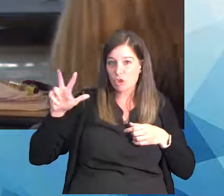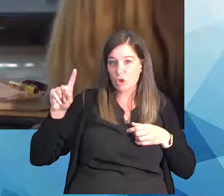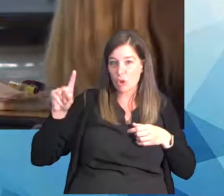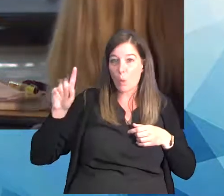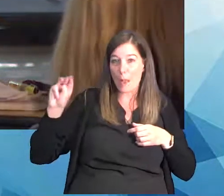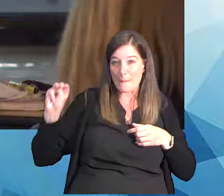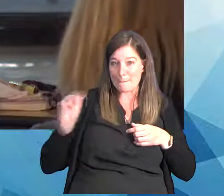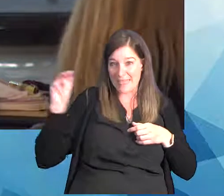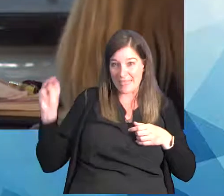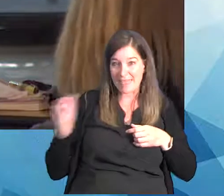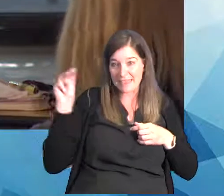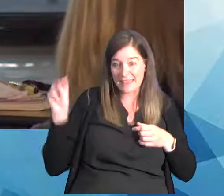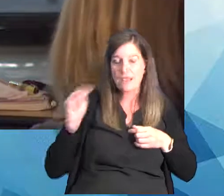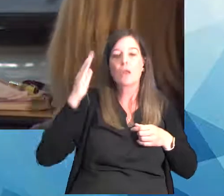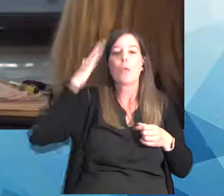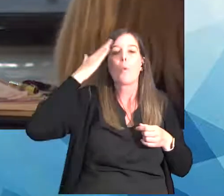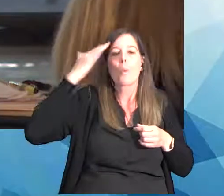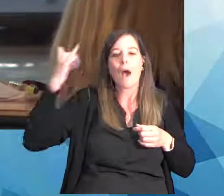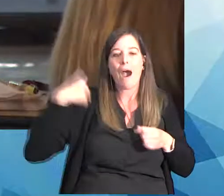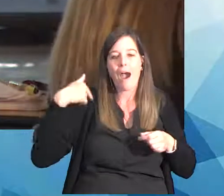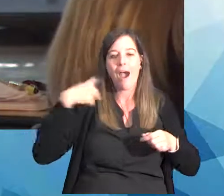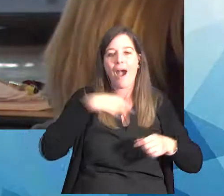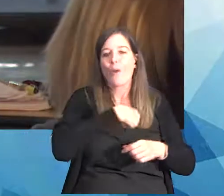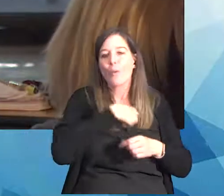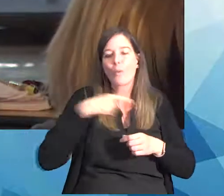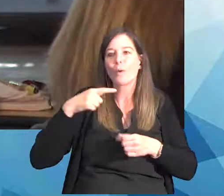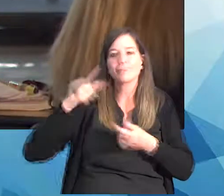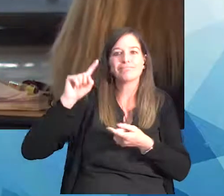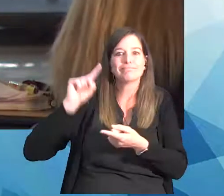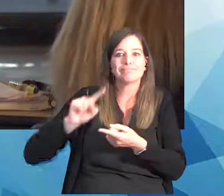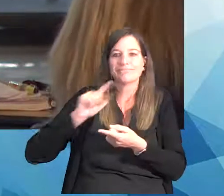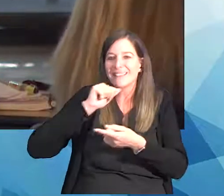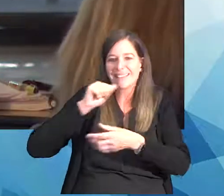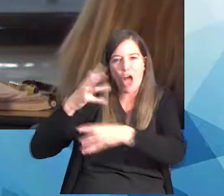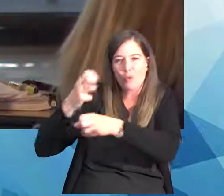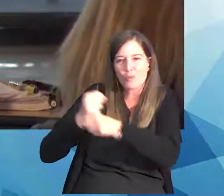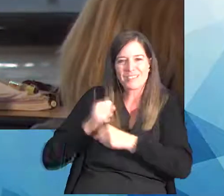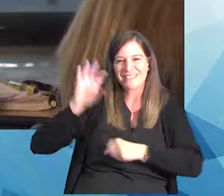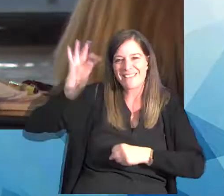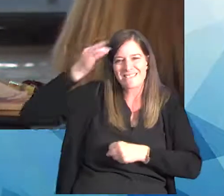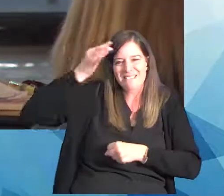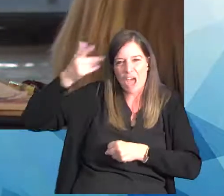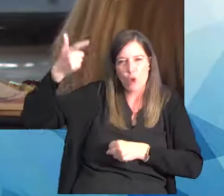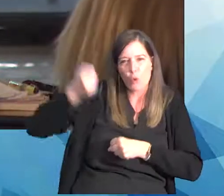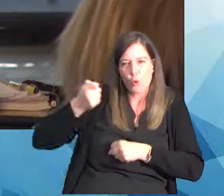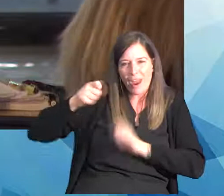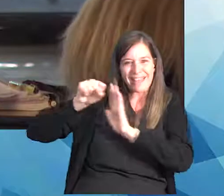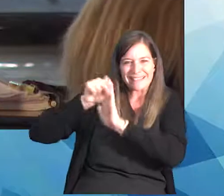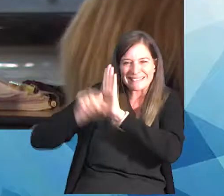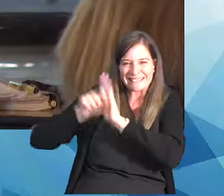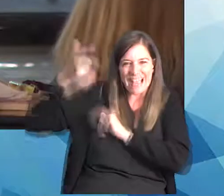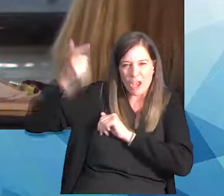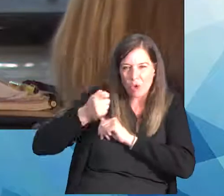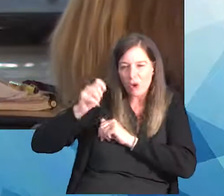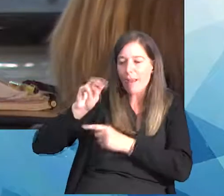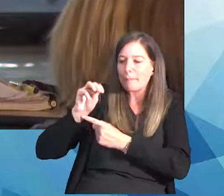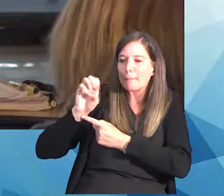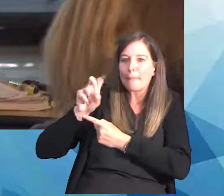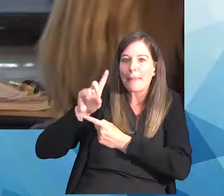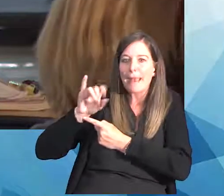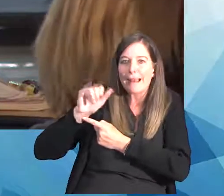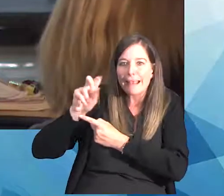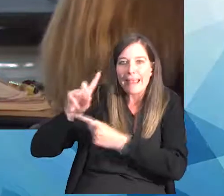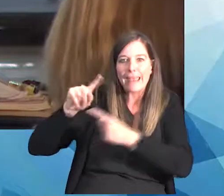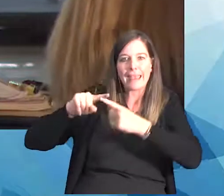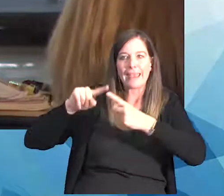what we were able to spend in our federal and state grants, Medicaid, rental and gift